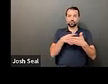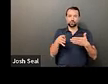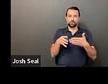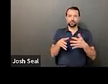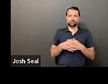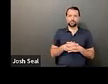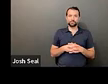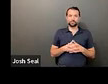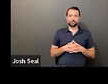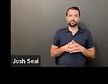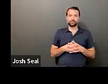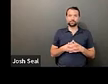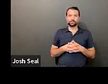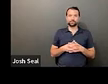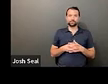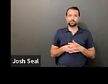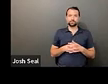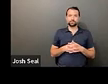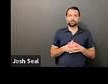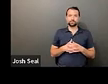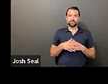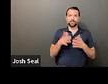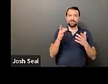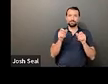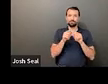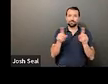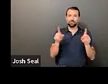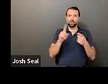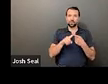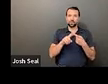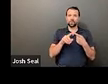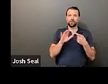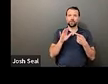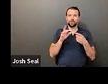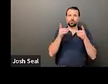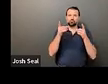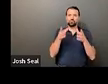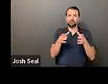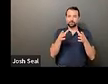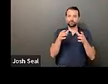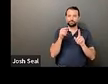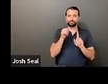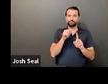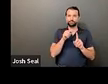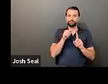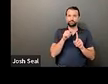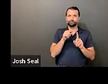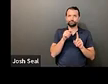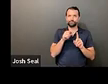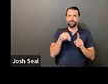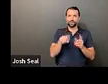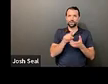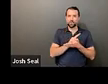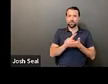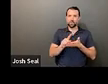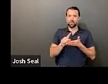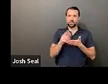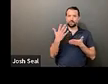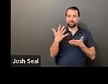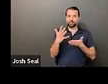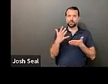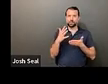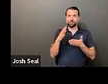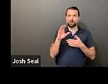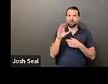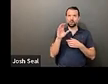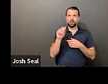That went out to all the directors earlier this week. It also went out to the list that Carly was able to pull